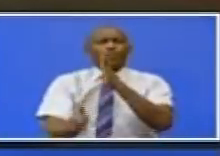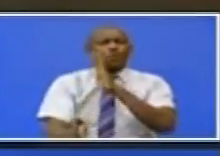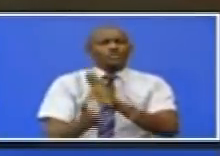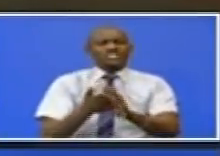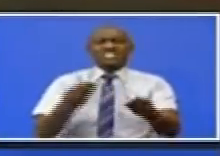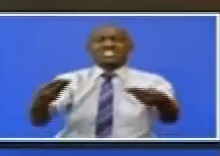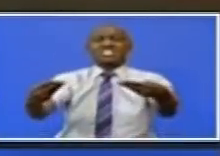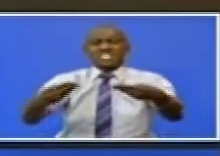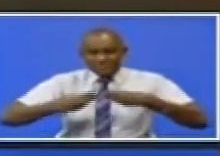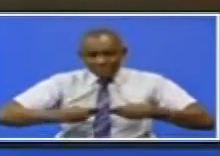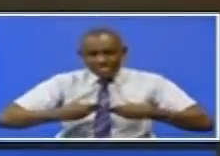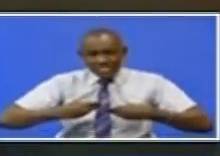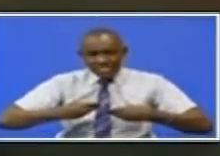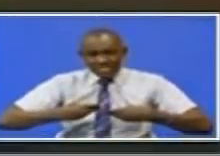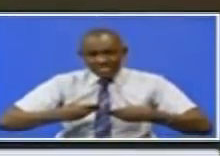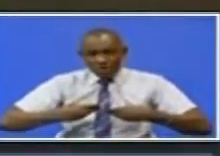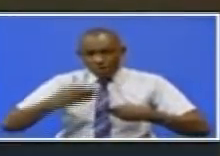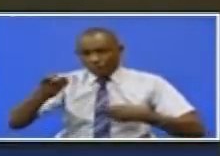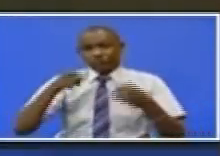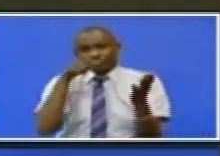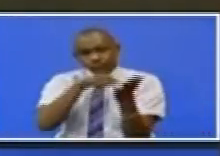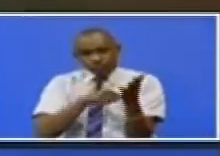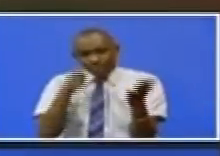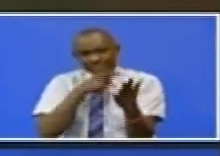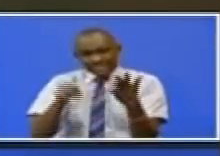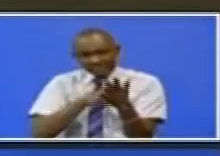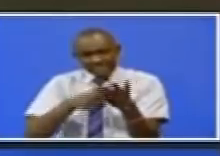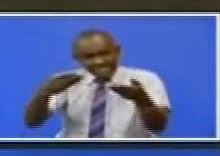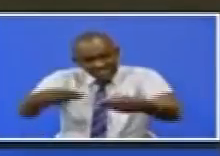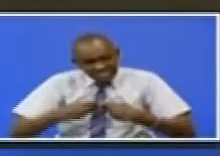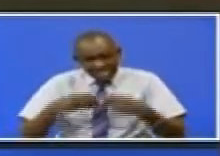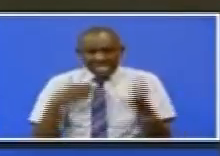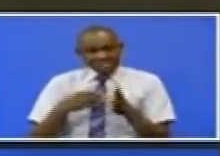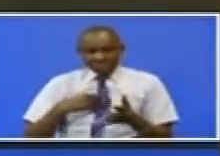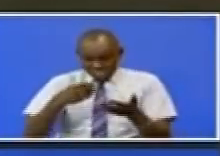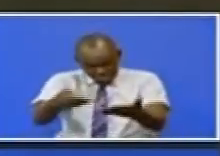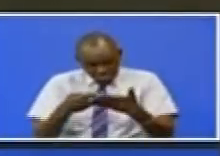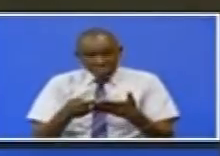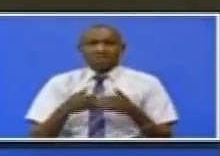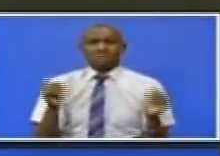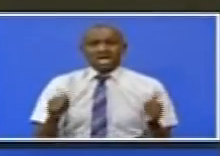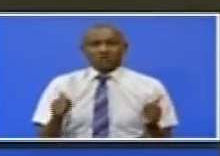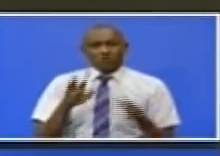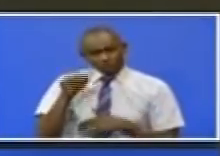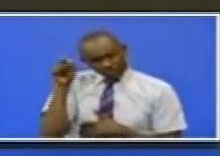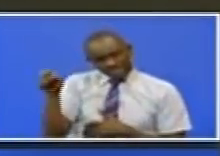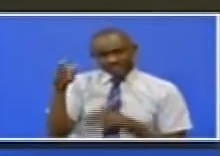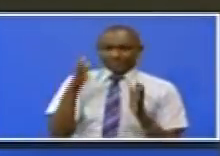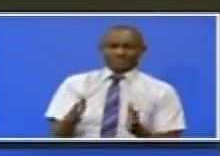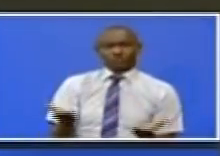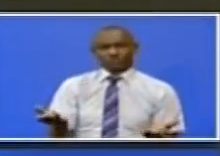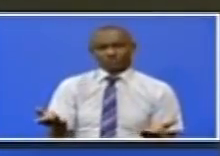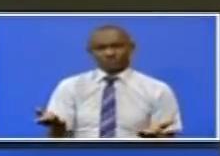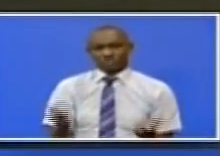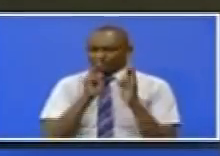me with the allegations made against me by Geoffrey Kiplagat.